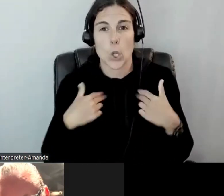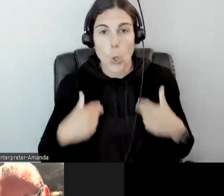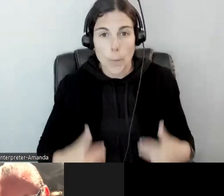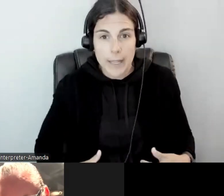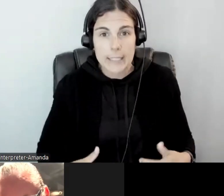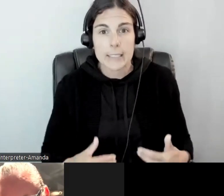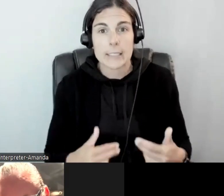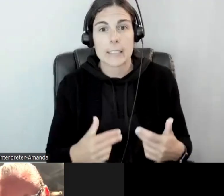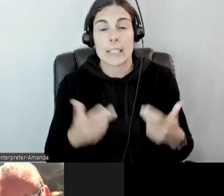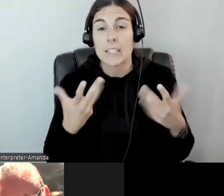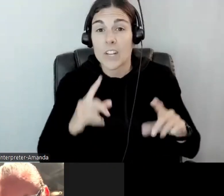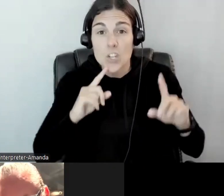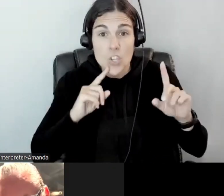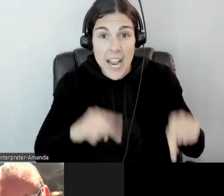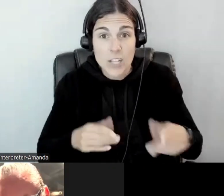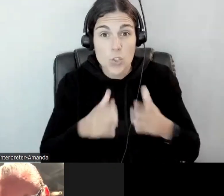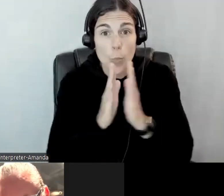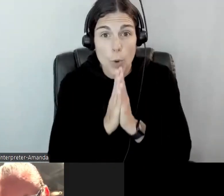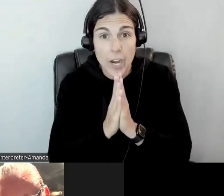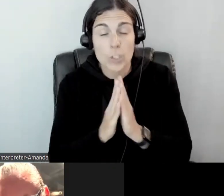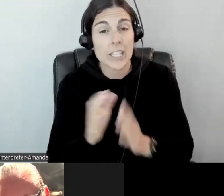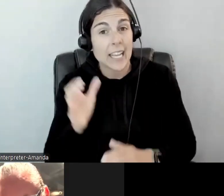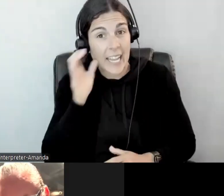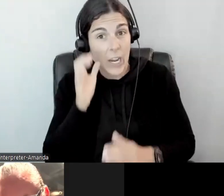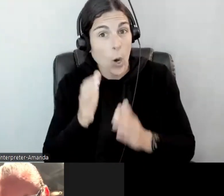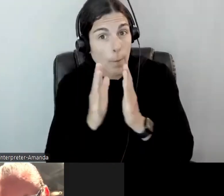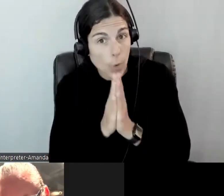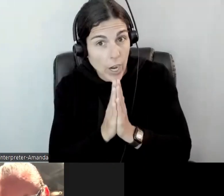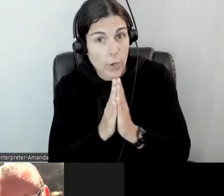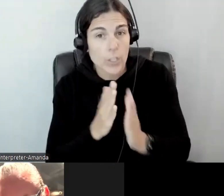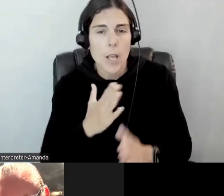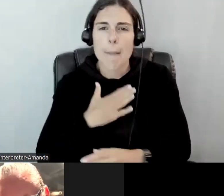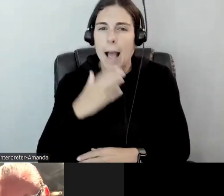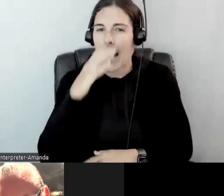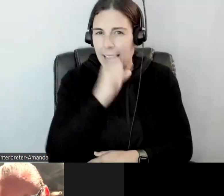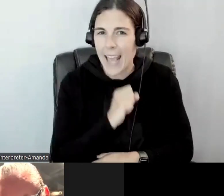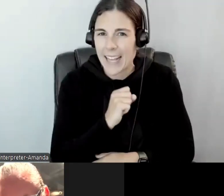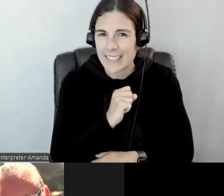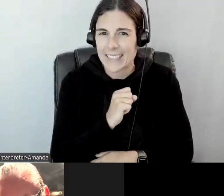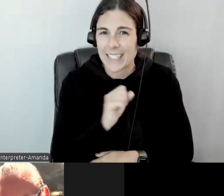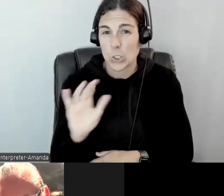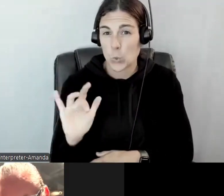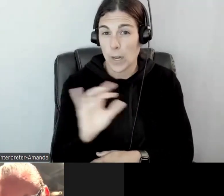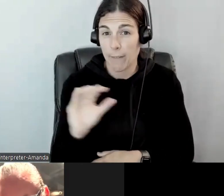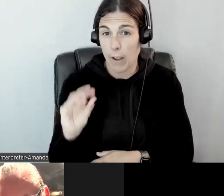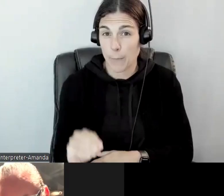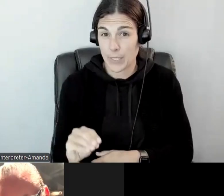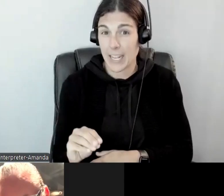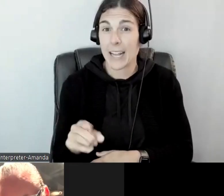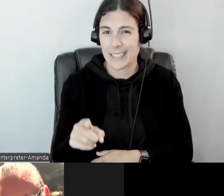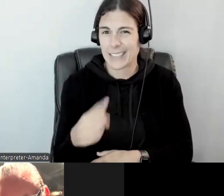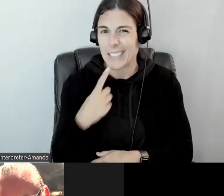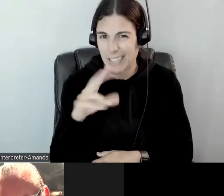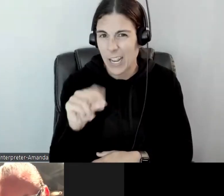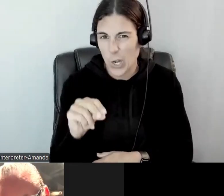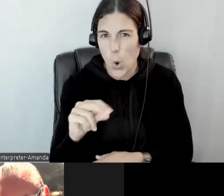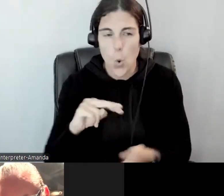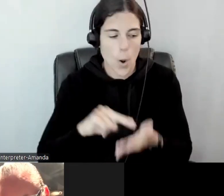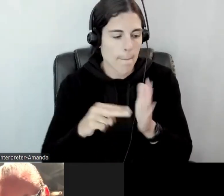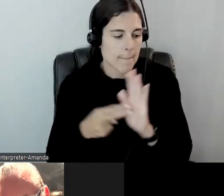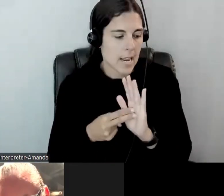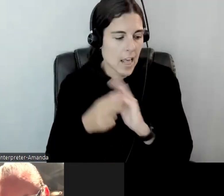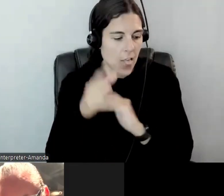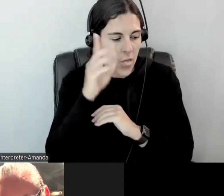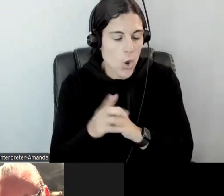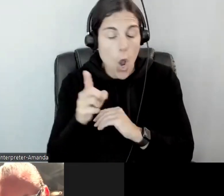answer prayers? Does it hear prayers? Because my guess is that half of that half would say no to that as well, meaning that the God that